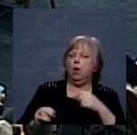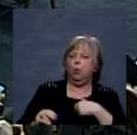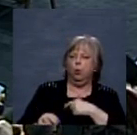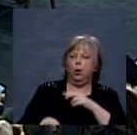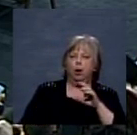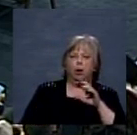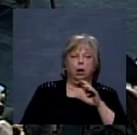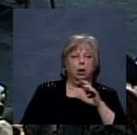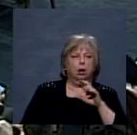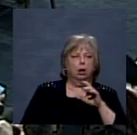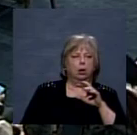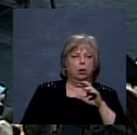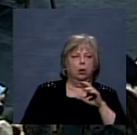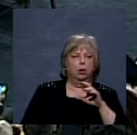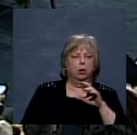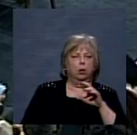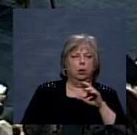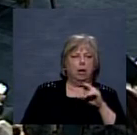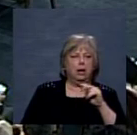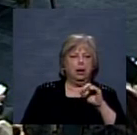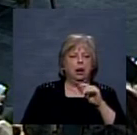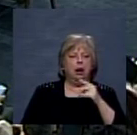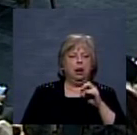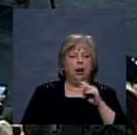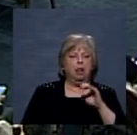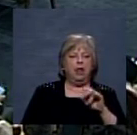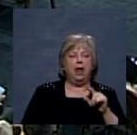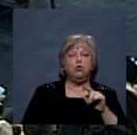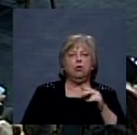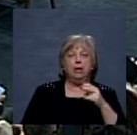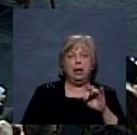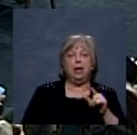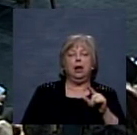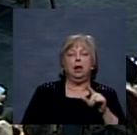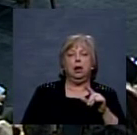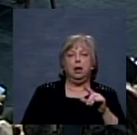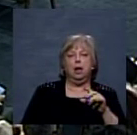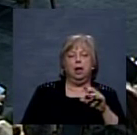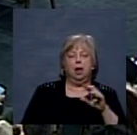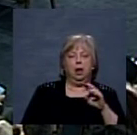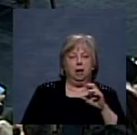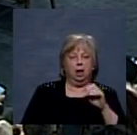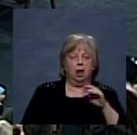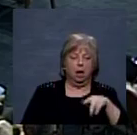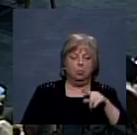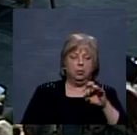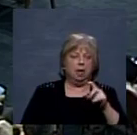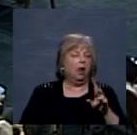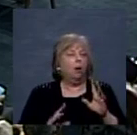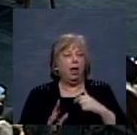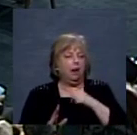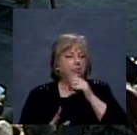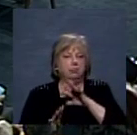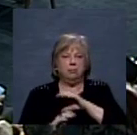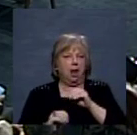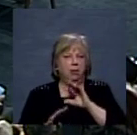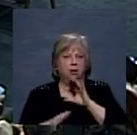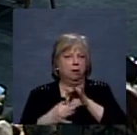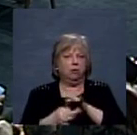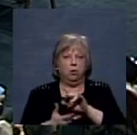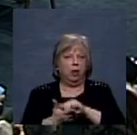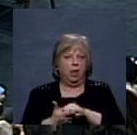That's administration. I have nothing to do with that, Mr. Moore. Oh, Morrison. Okay. Yeah. You said Cheatham Park. Yeah, okay. Cheatham Park. Okay. Okay. That was the other Mr. park Moore's that I was going to inquire Moore's about. Mr. Moore is a